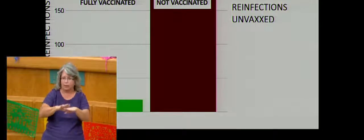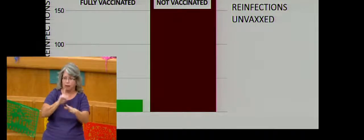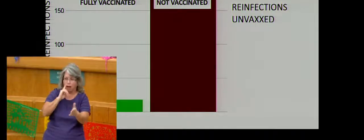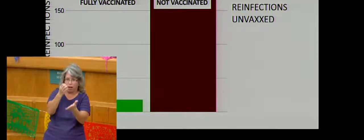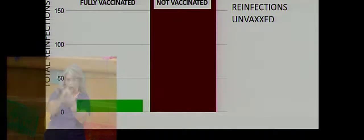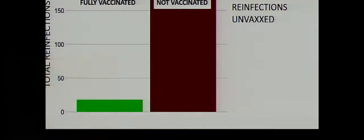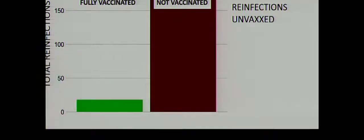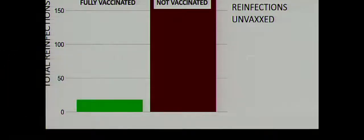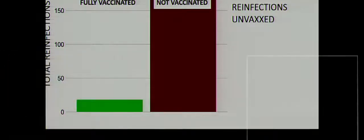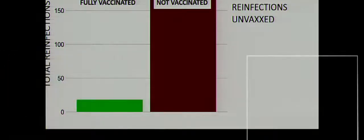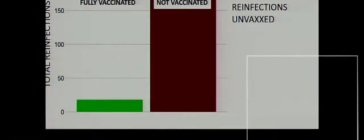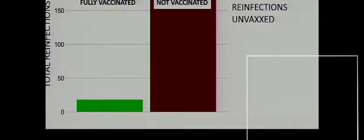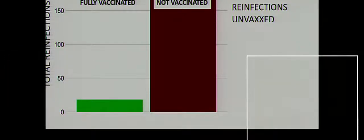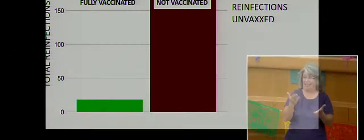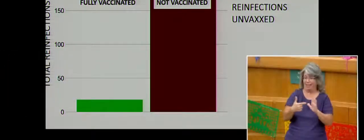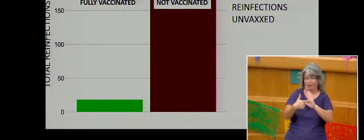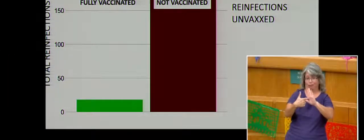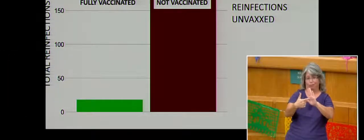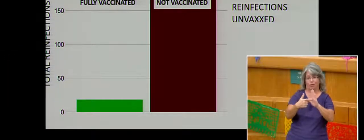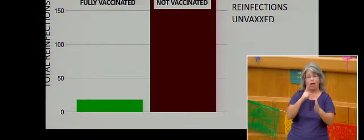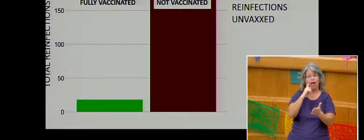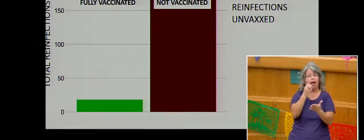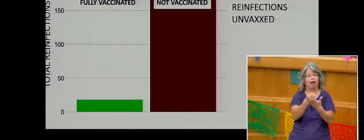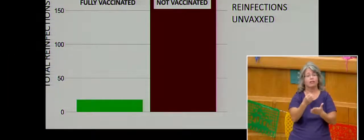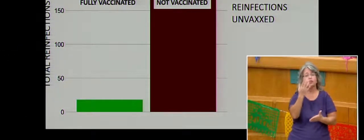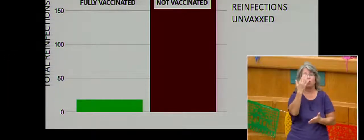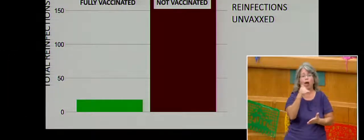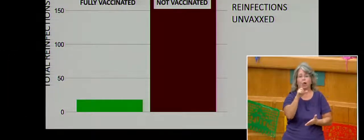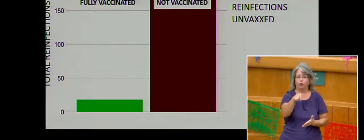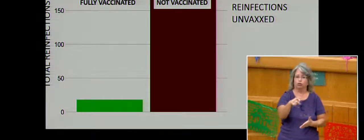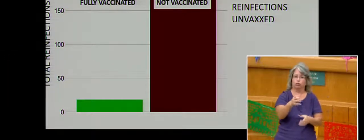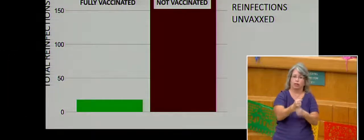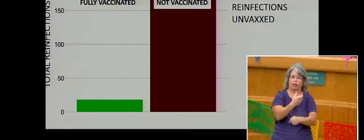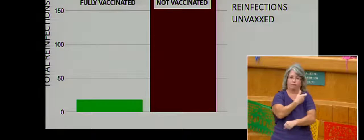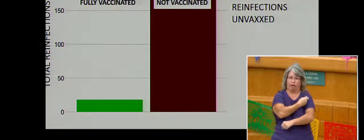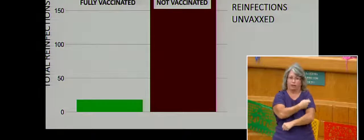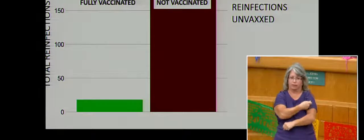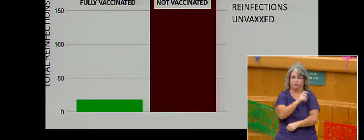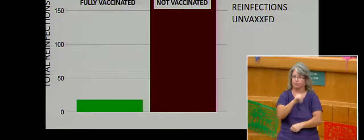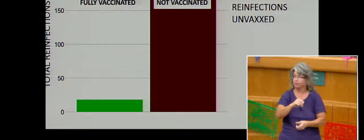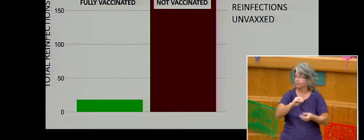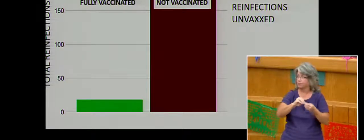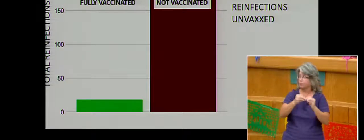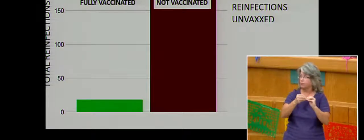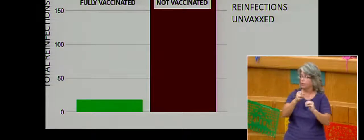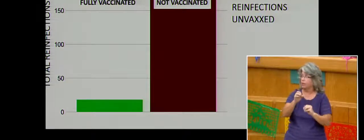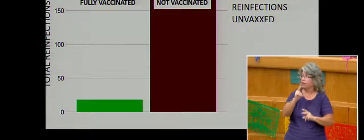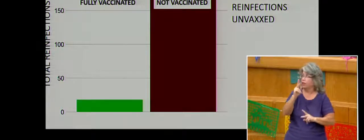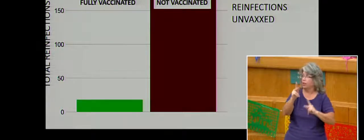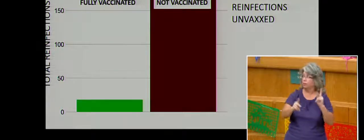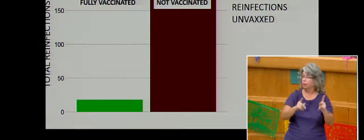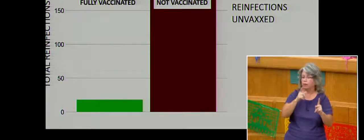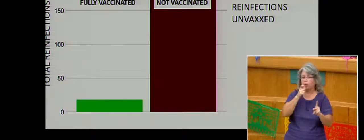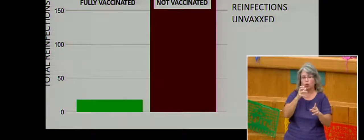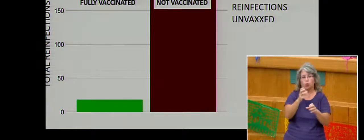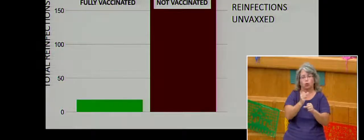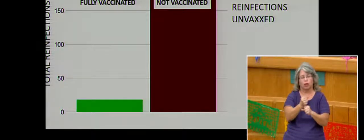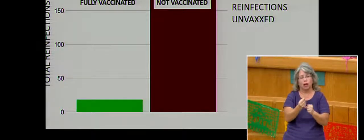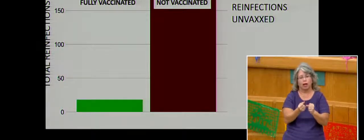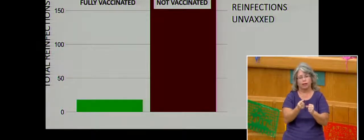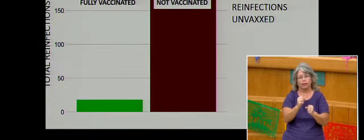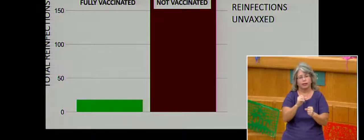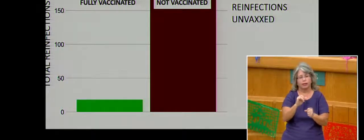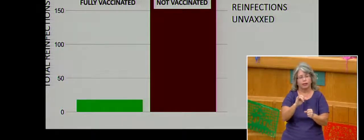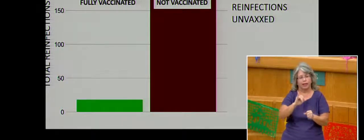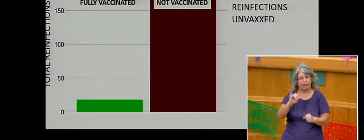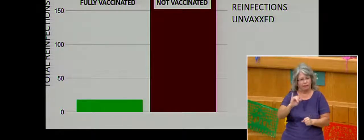want to get vaccinated. This is a graphic of the number of reinfections. So this is a little bit different than what you saw from the public